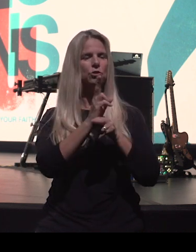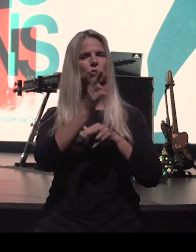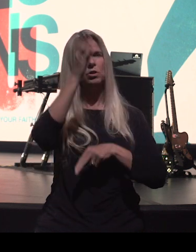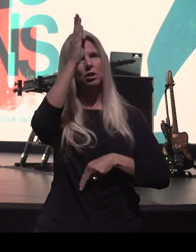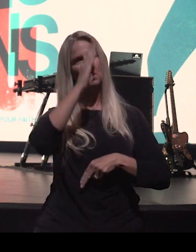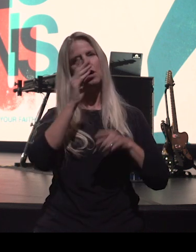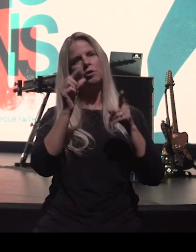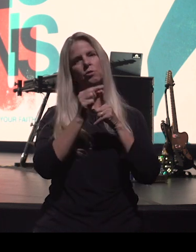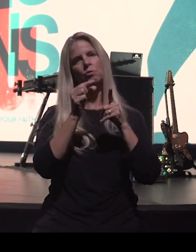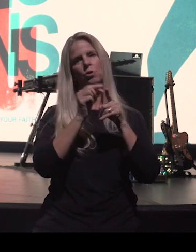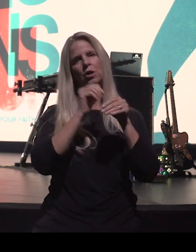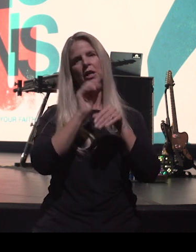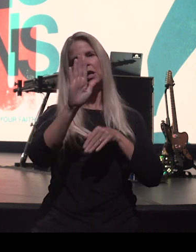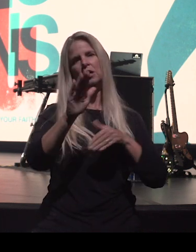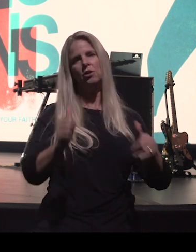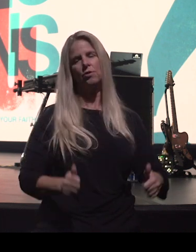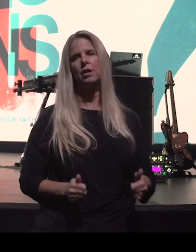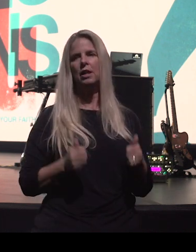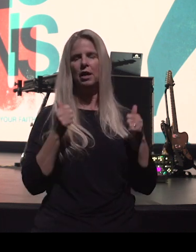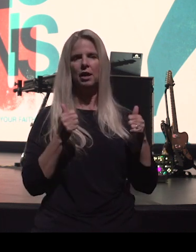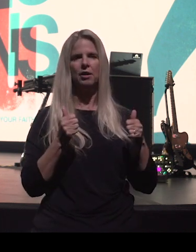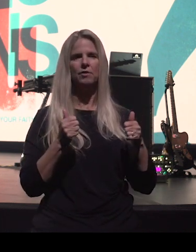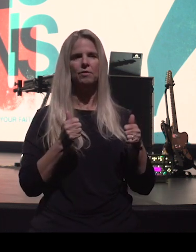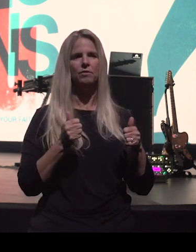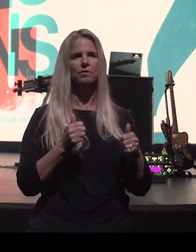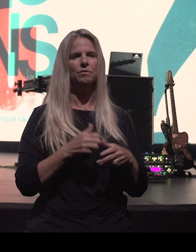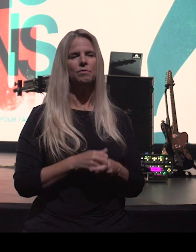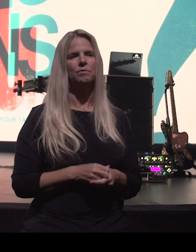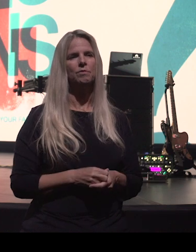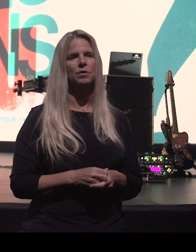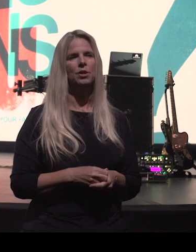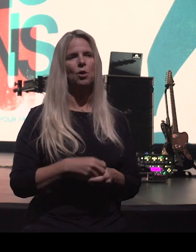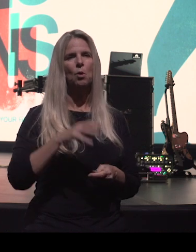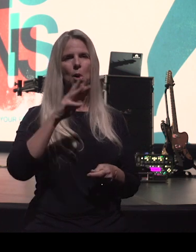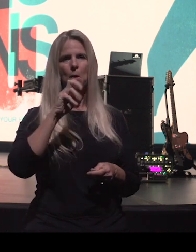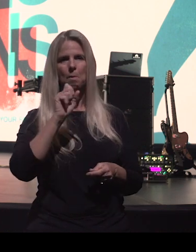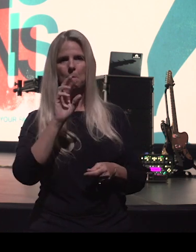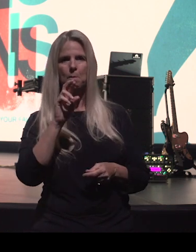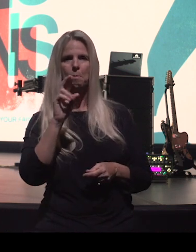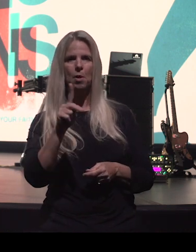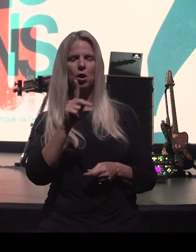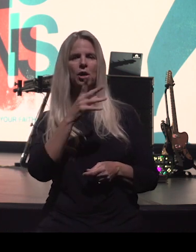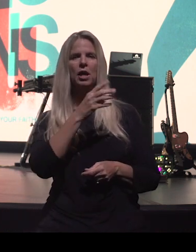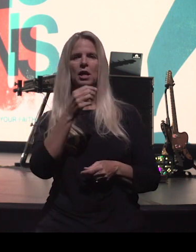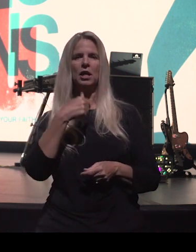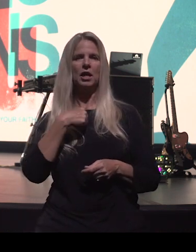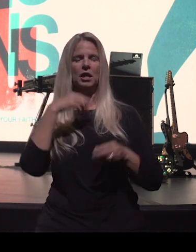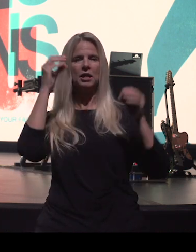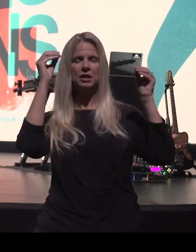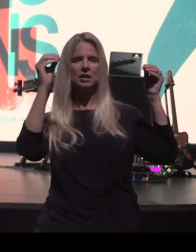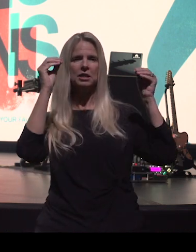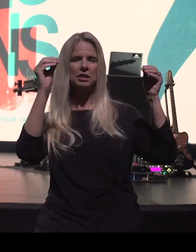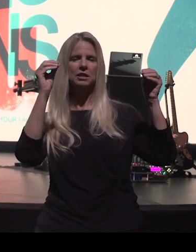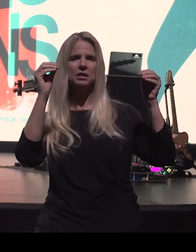life. That's why I teach, and that's why Mark and our teaching team, that's why we teach the way we do. Because we don't want you to just